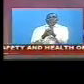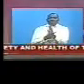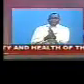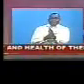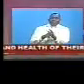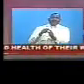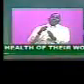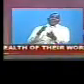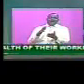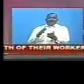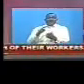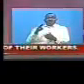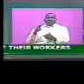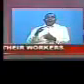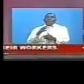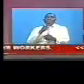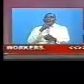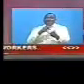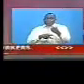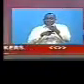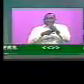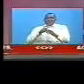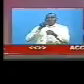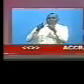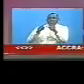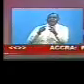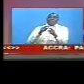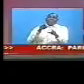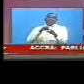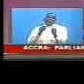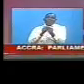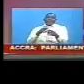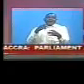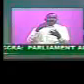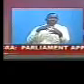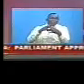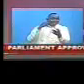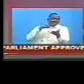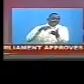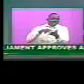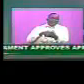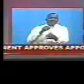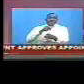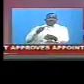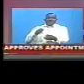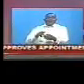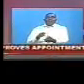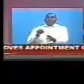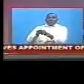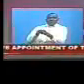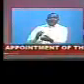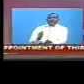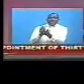cross-examination. Dr. Bawumia answered questions relating to voting without biometric verification and his reference to the MPP